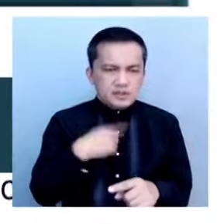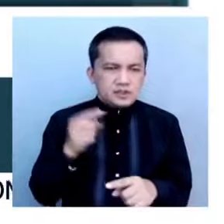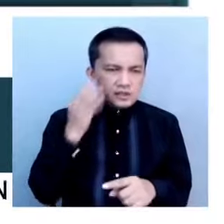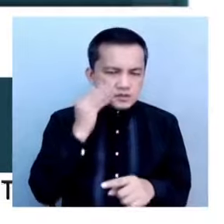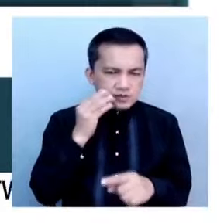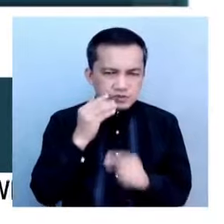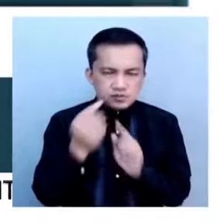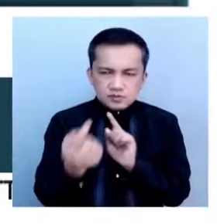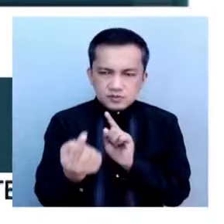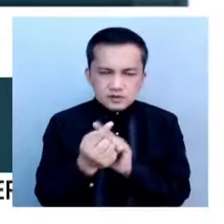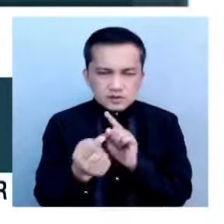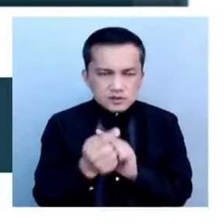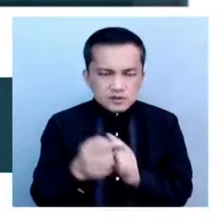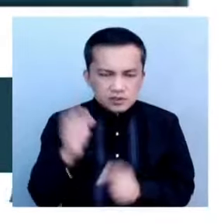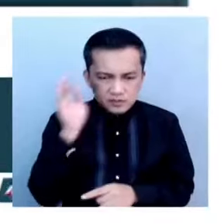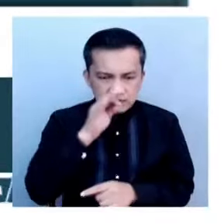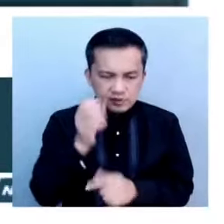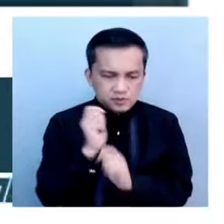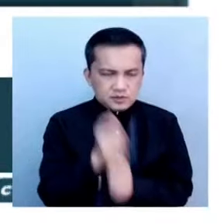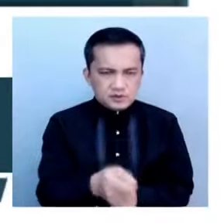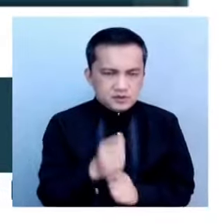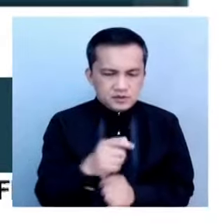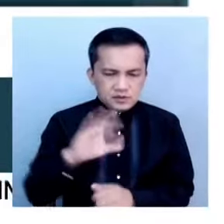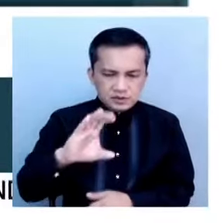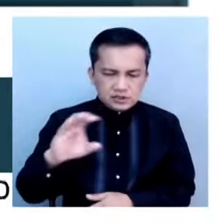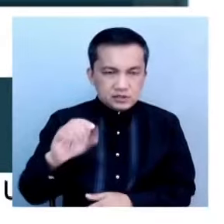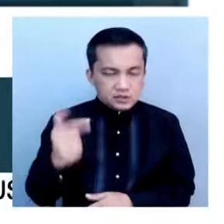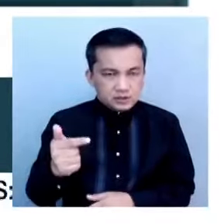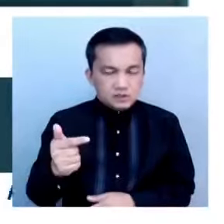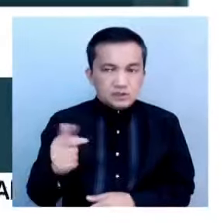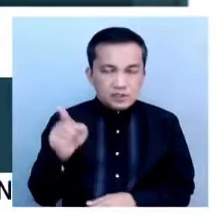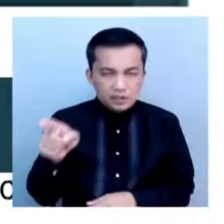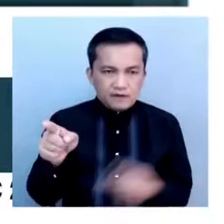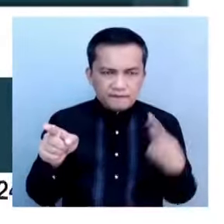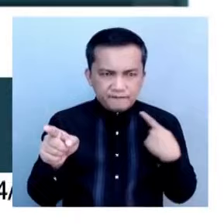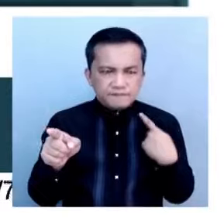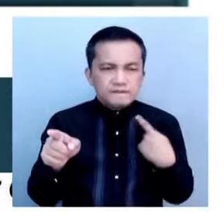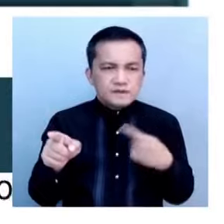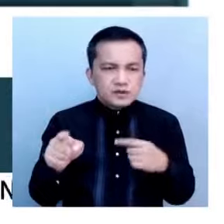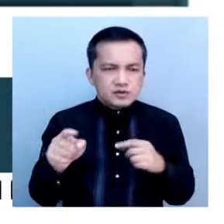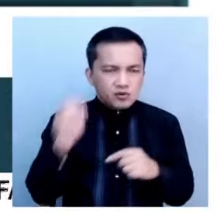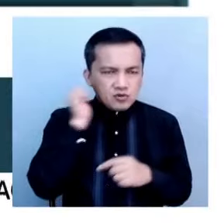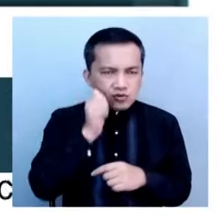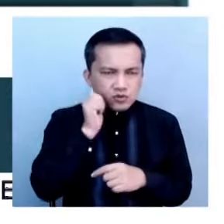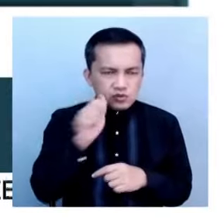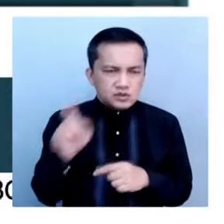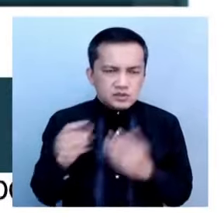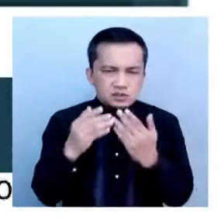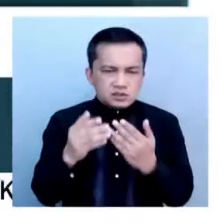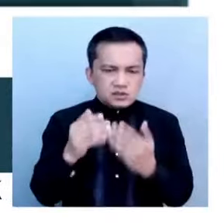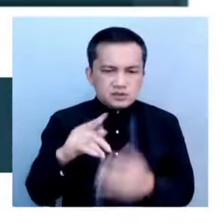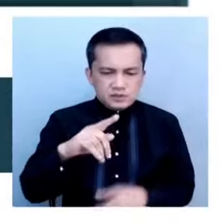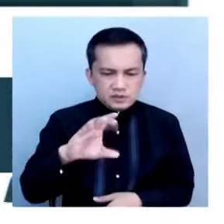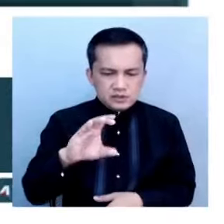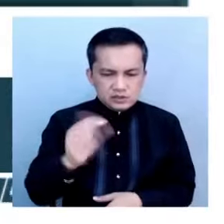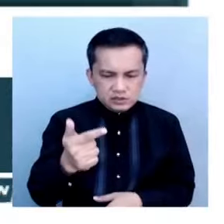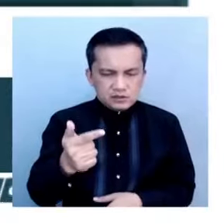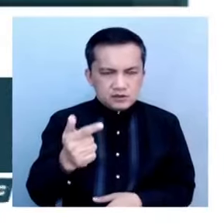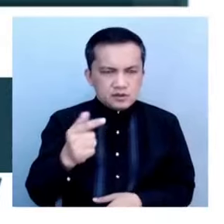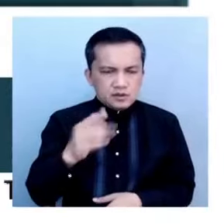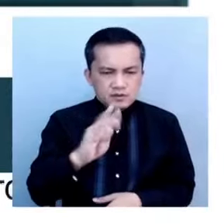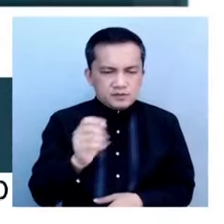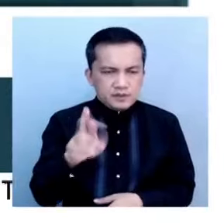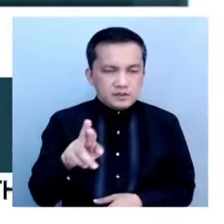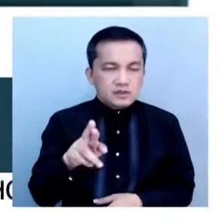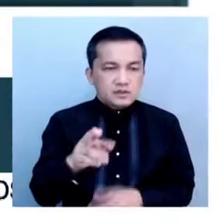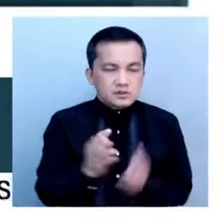Filipino fishermen while the Chinese Coast Guard are there, they are always thankful that the Philippine Coast Guard or BFAR vessel is